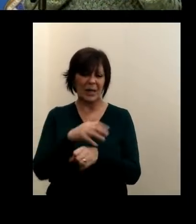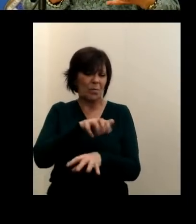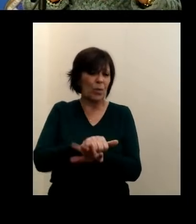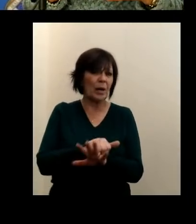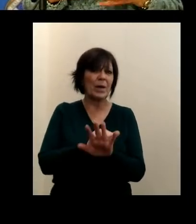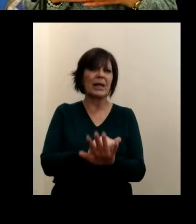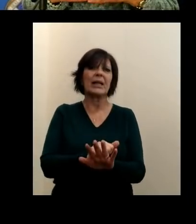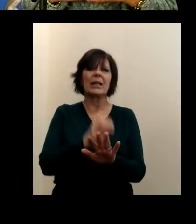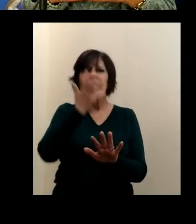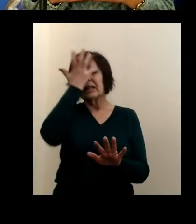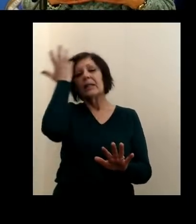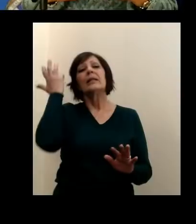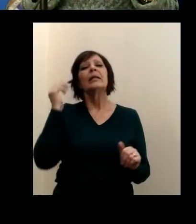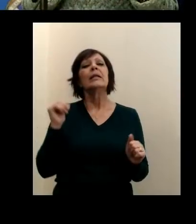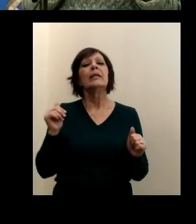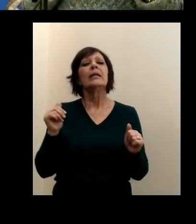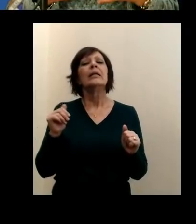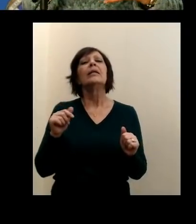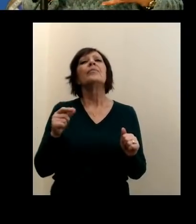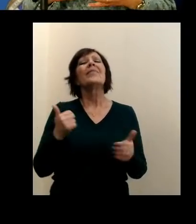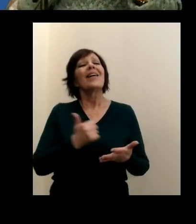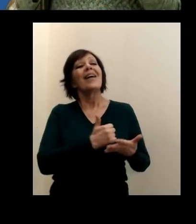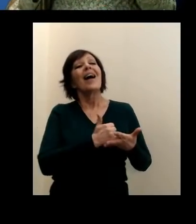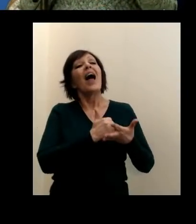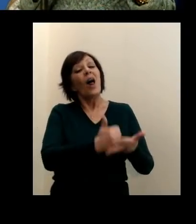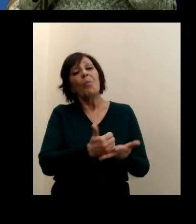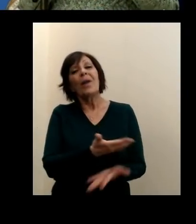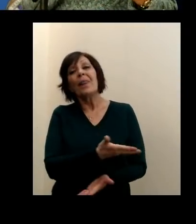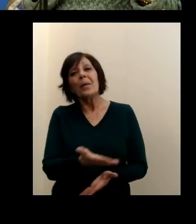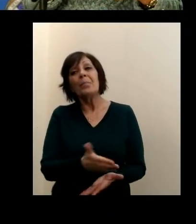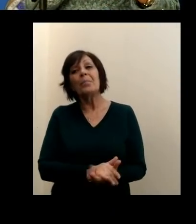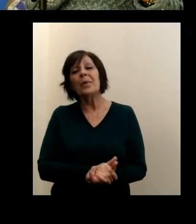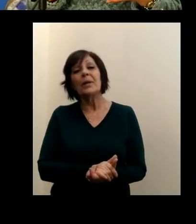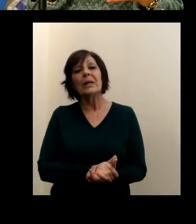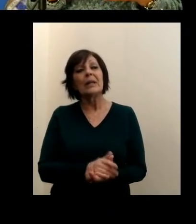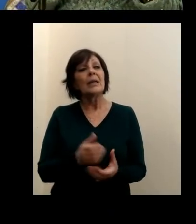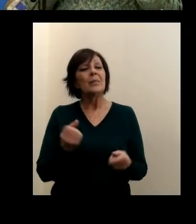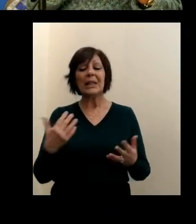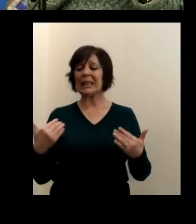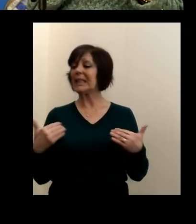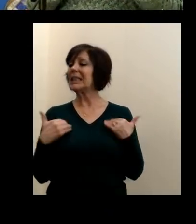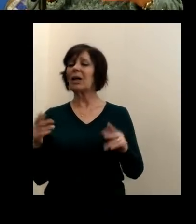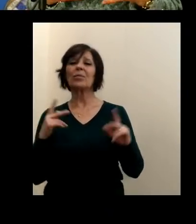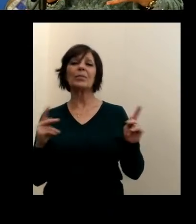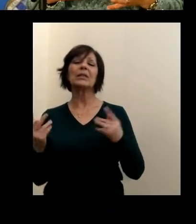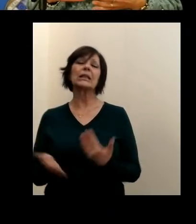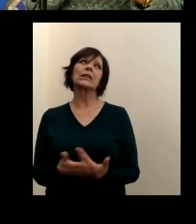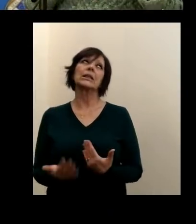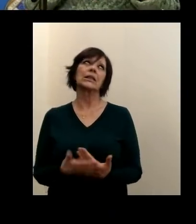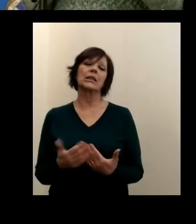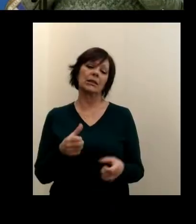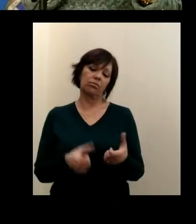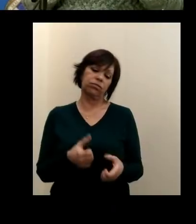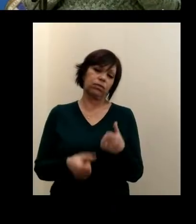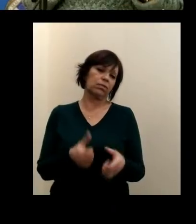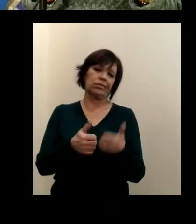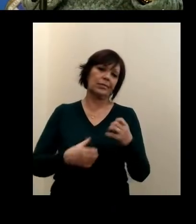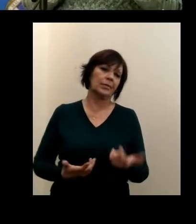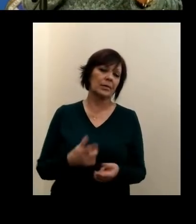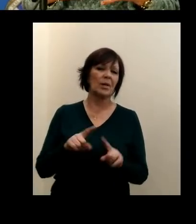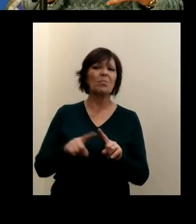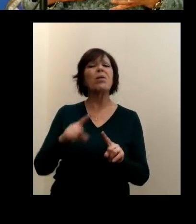or online to make an appointment, help them out. For a lot of young people, this is something that's easy to do. So if there's